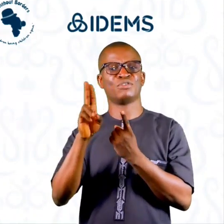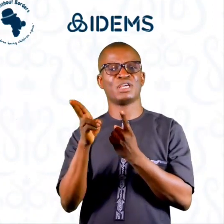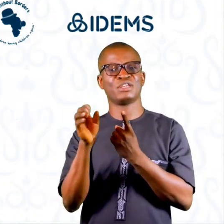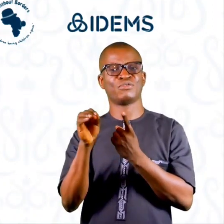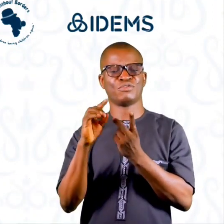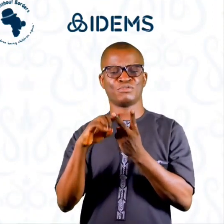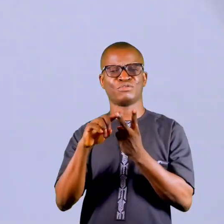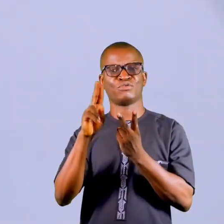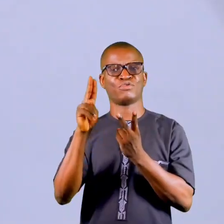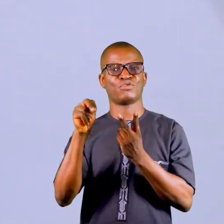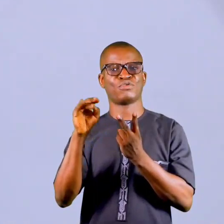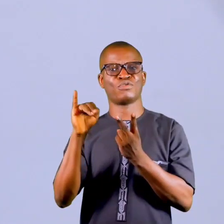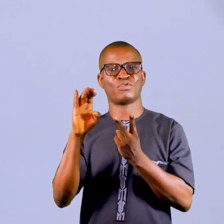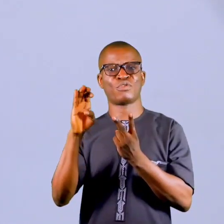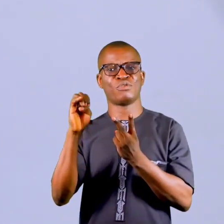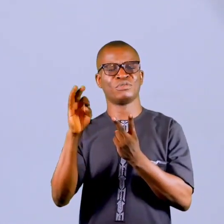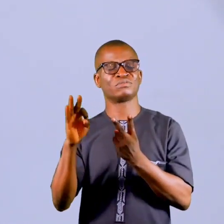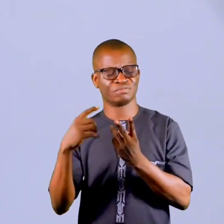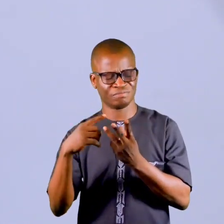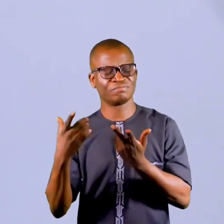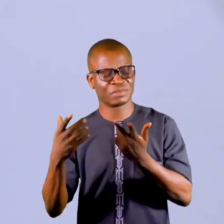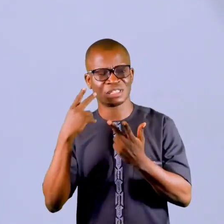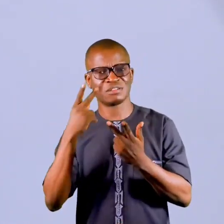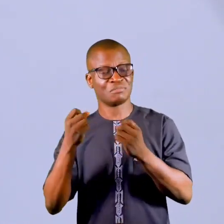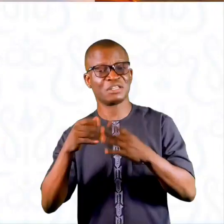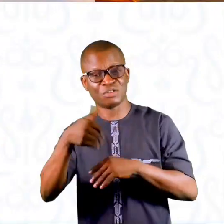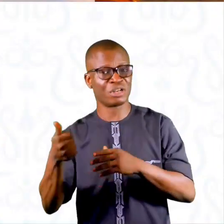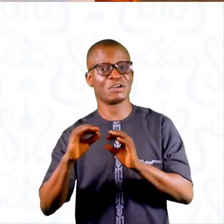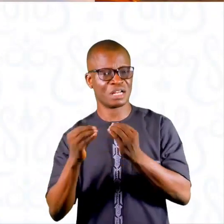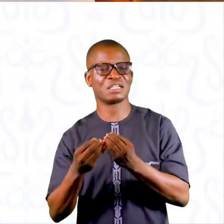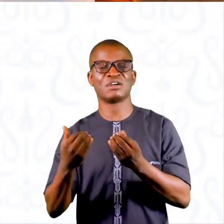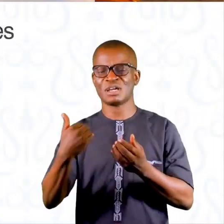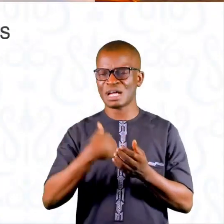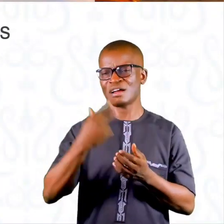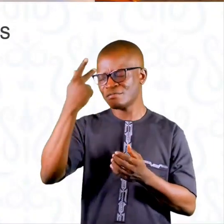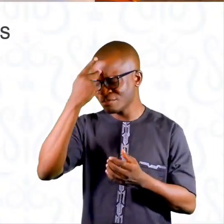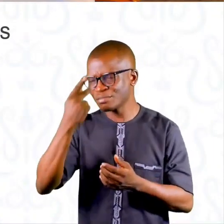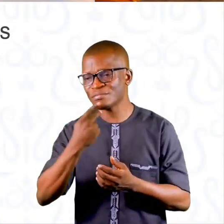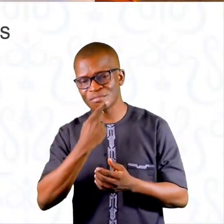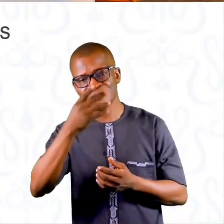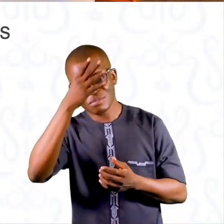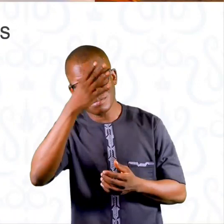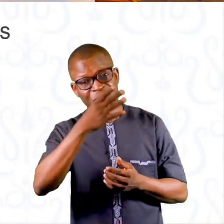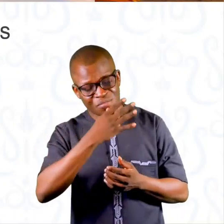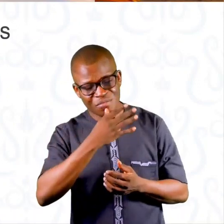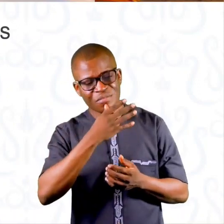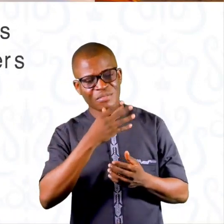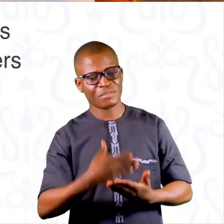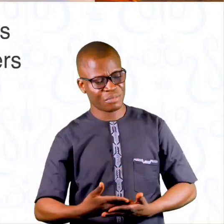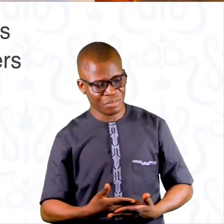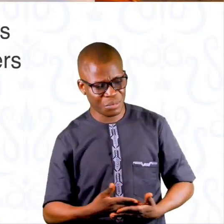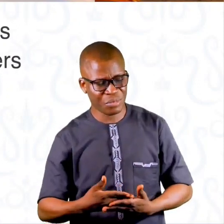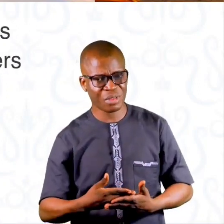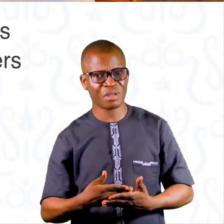other organizations. It's actually a suite of 4 different parenting programs. We have Parenting for Lifelong Health for babies, Parenting